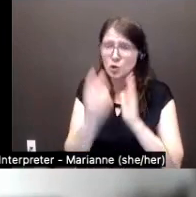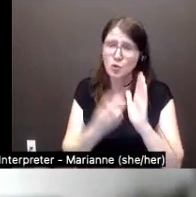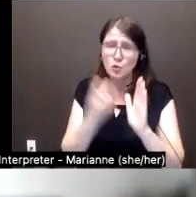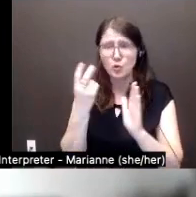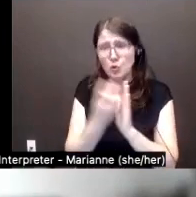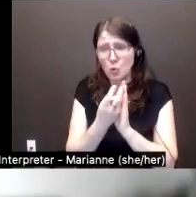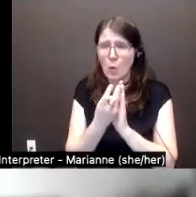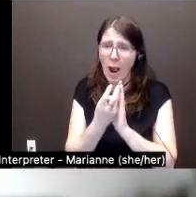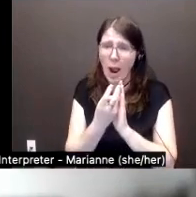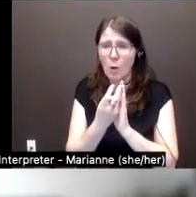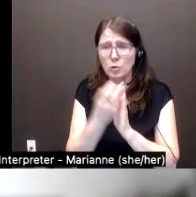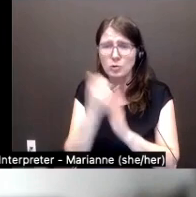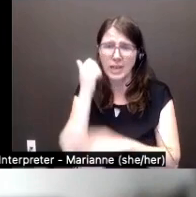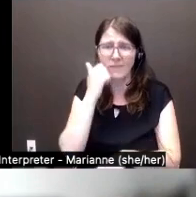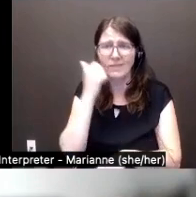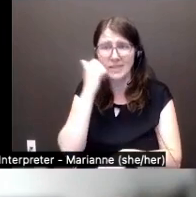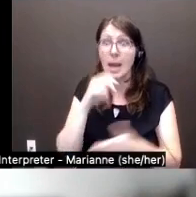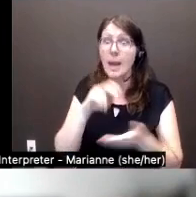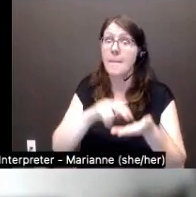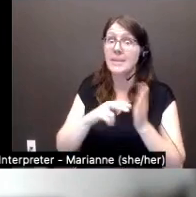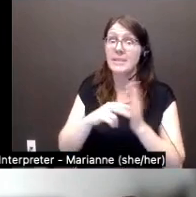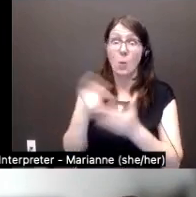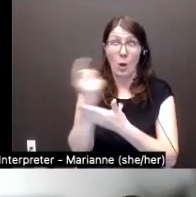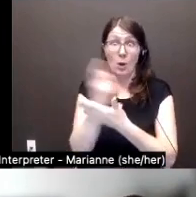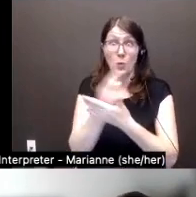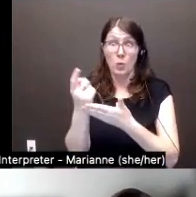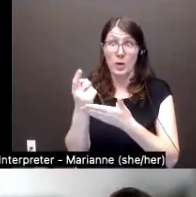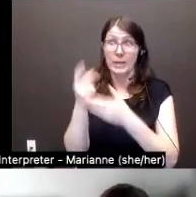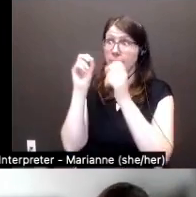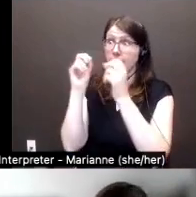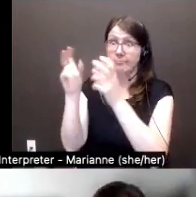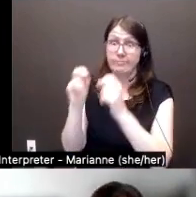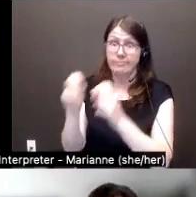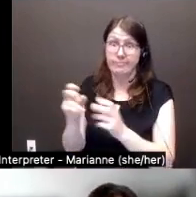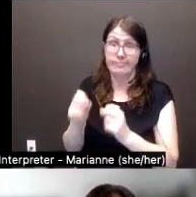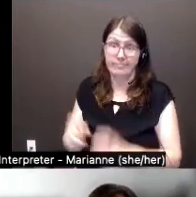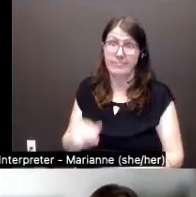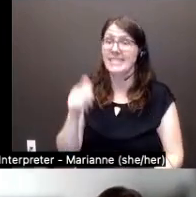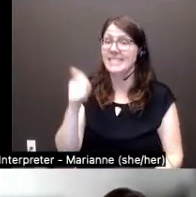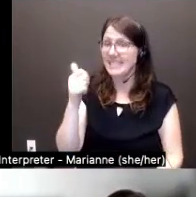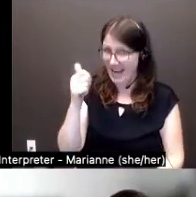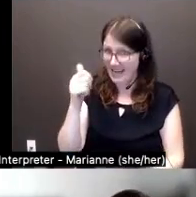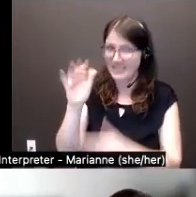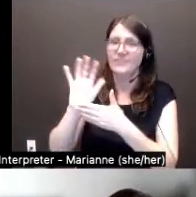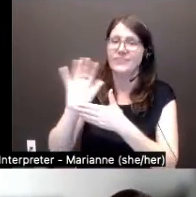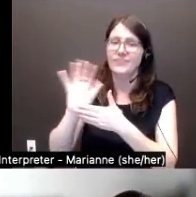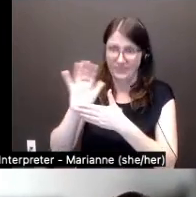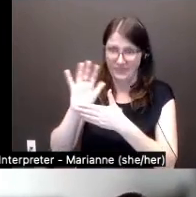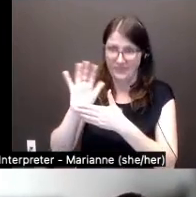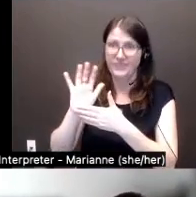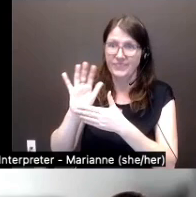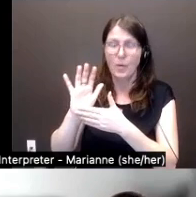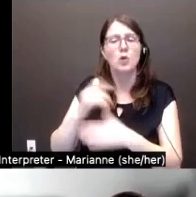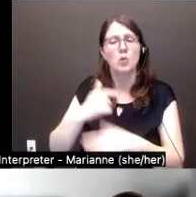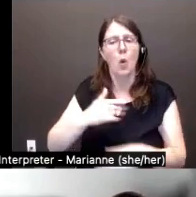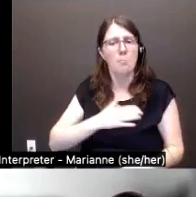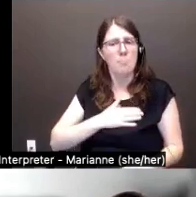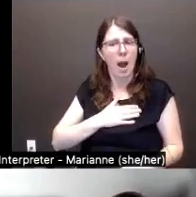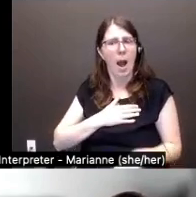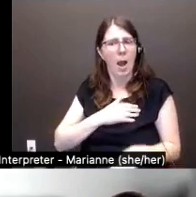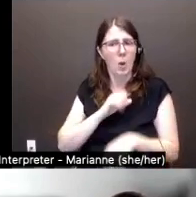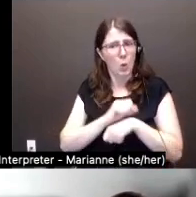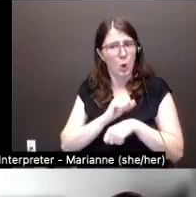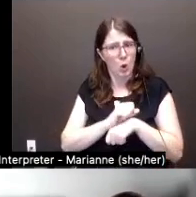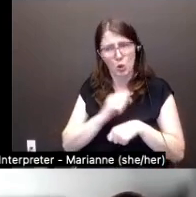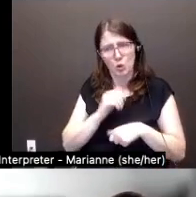10 videos per week. So I have worked out what works for me based on the playlist that